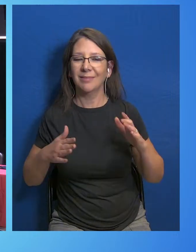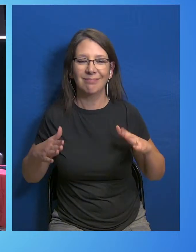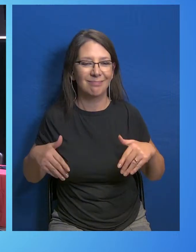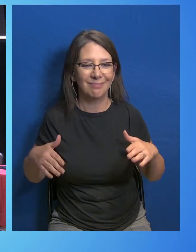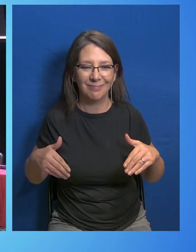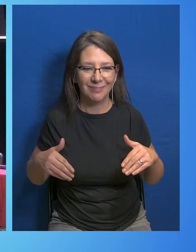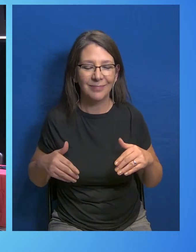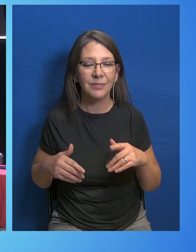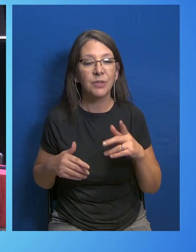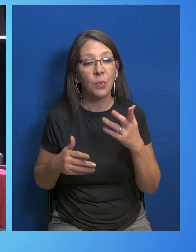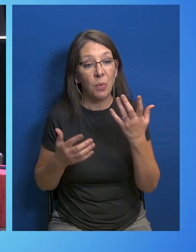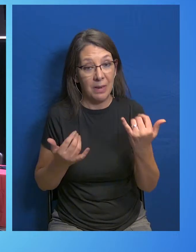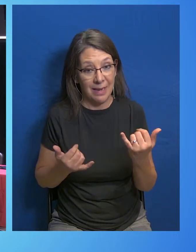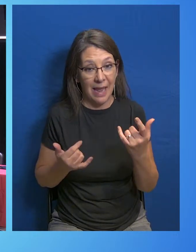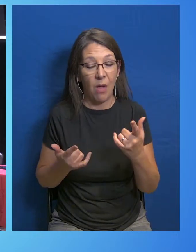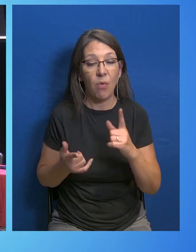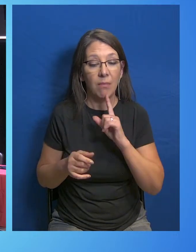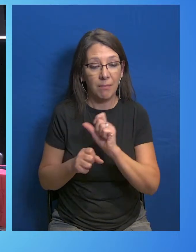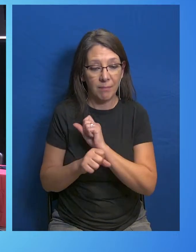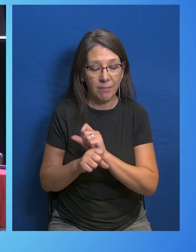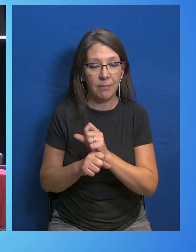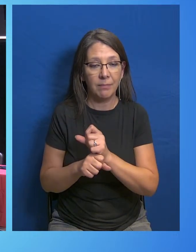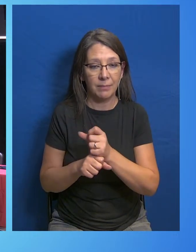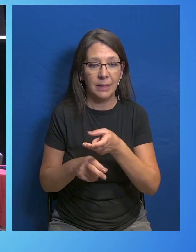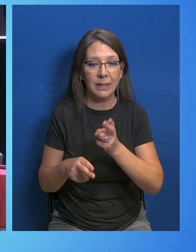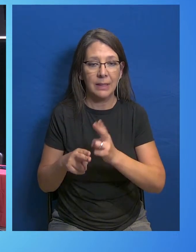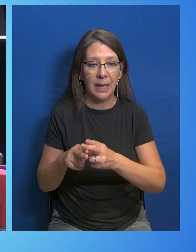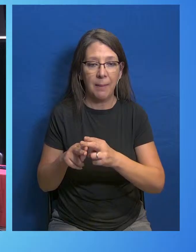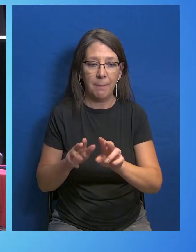you, Linda, as secretary.